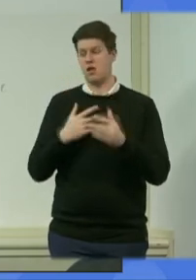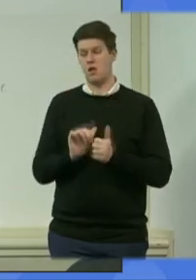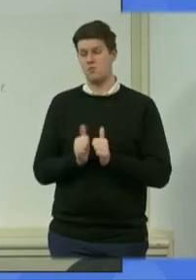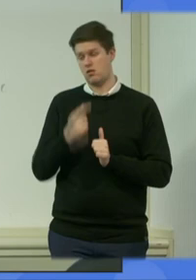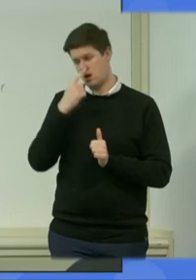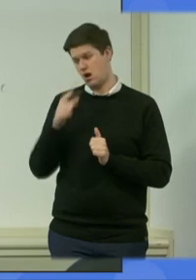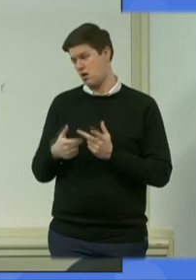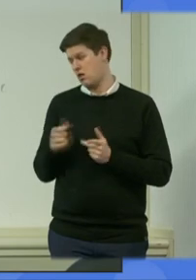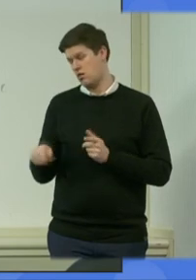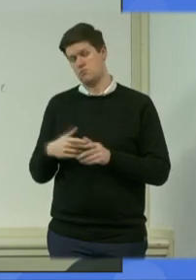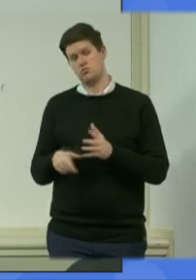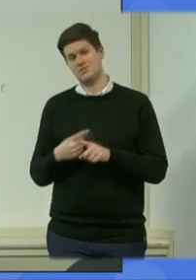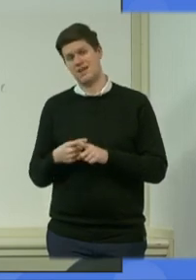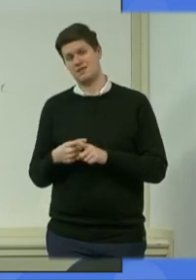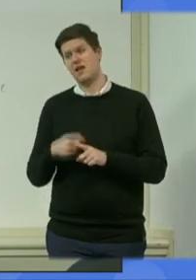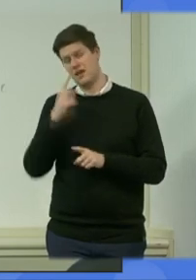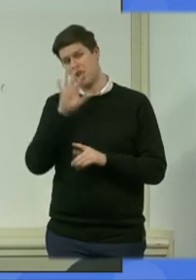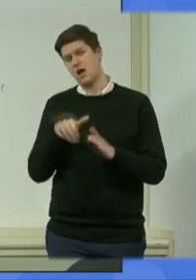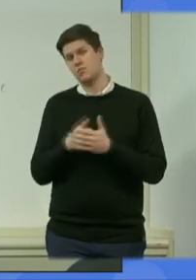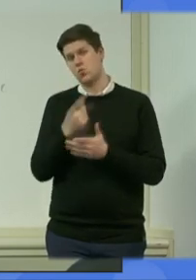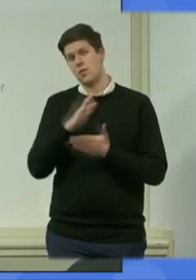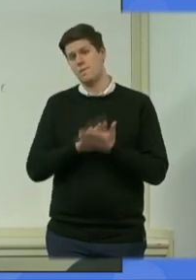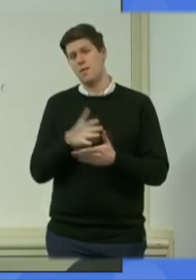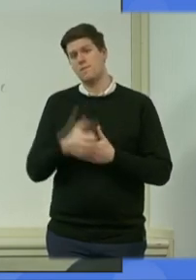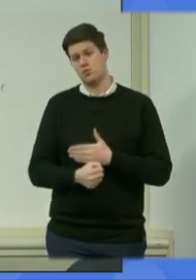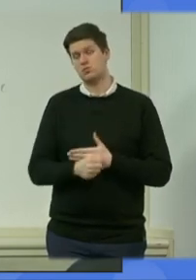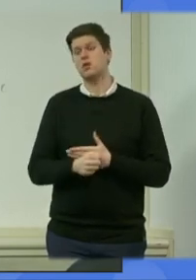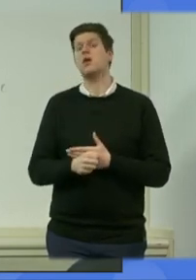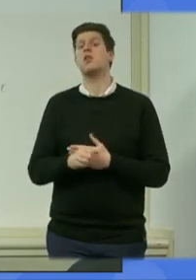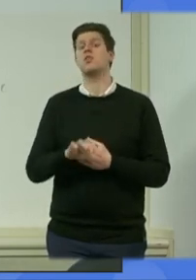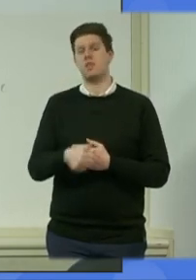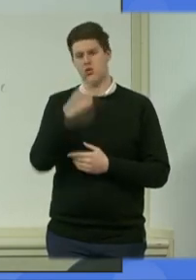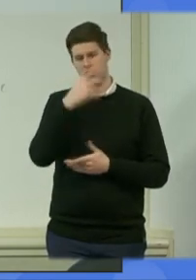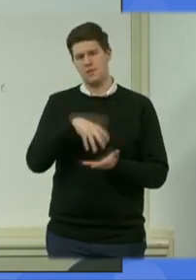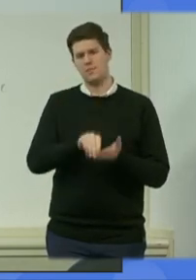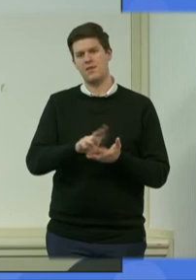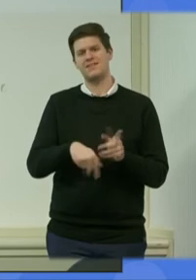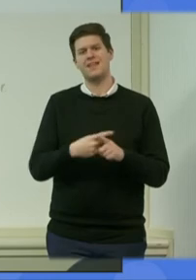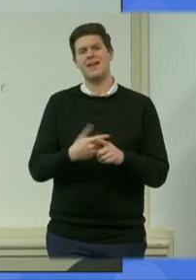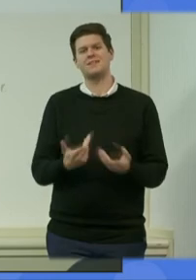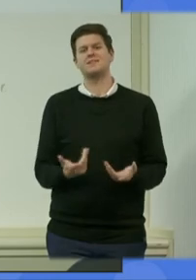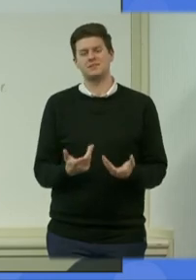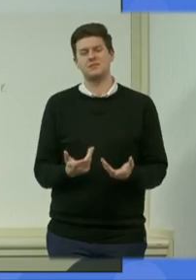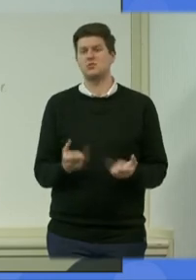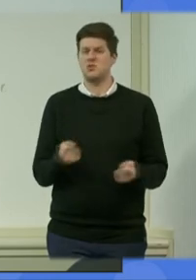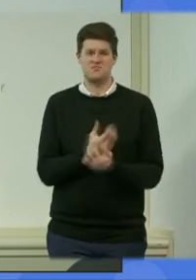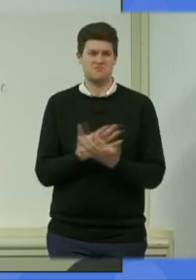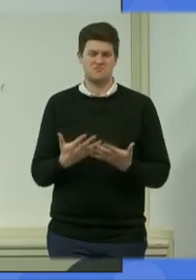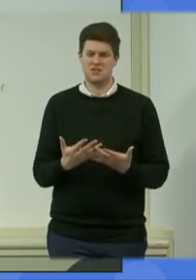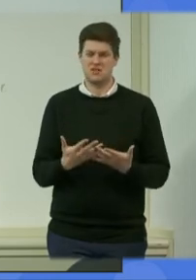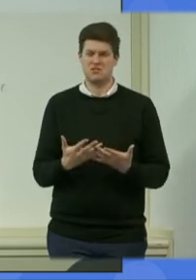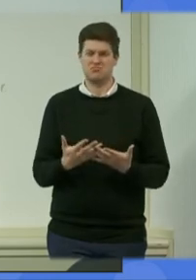it can be up to about £1 million before you pay any inheritance tax just now. So very small proportions of people who have died